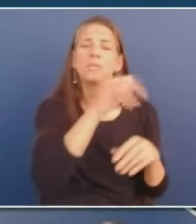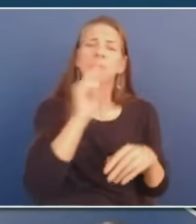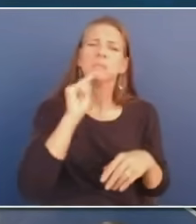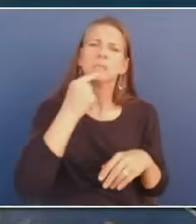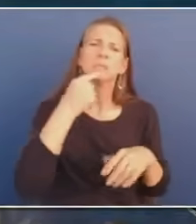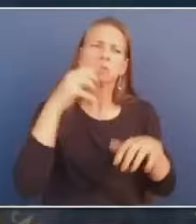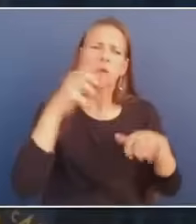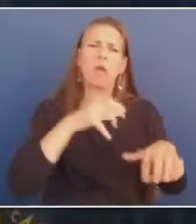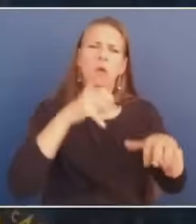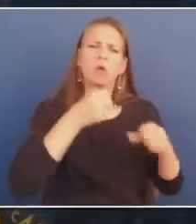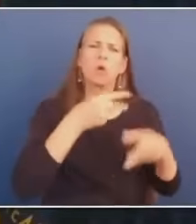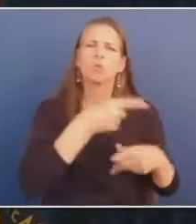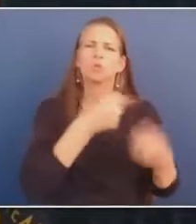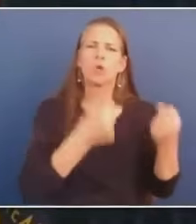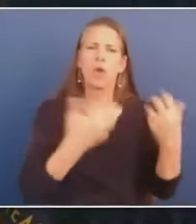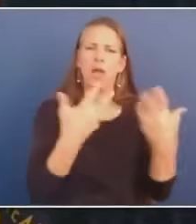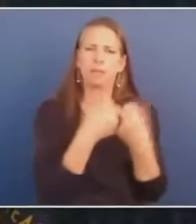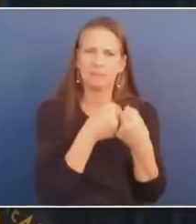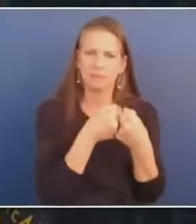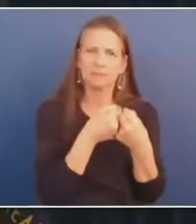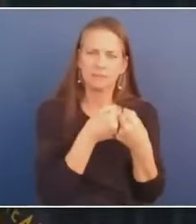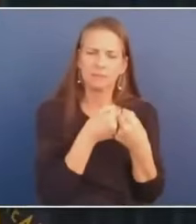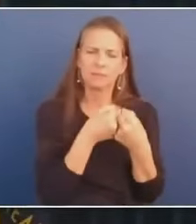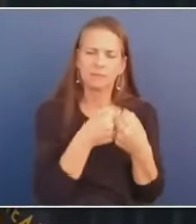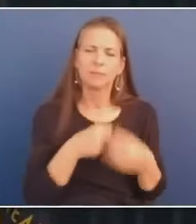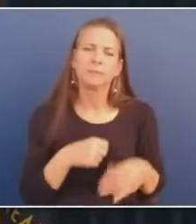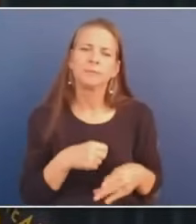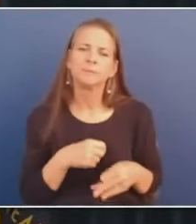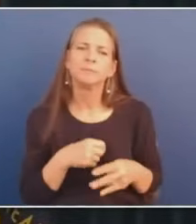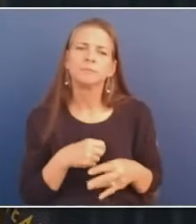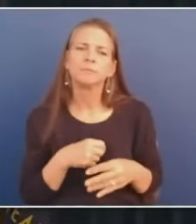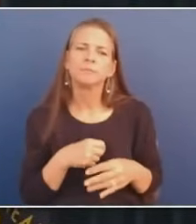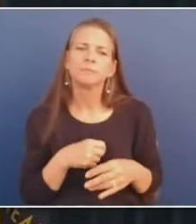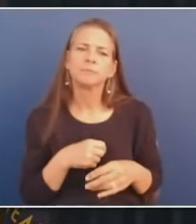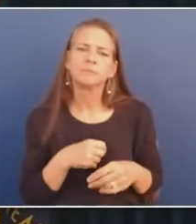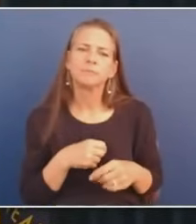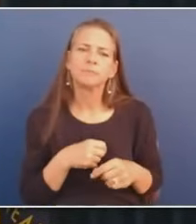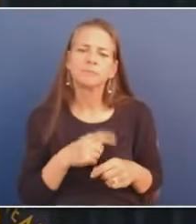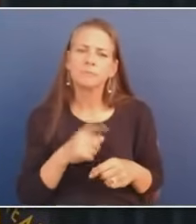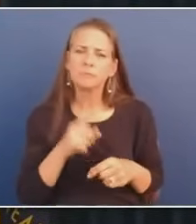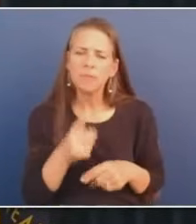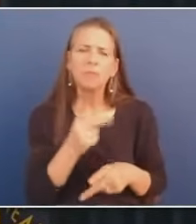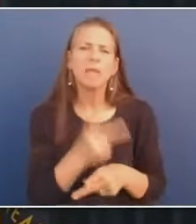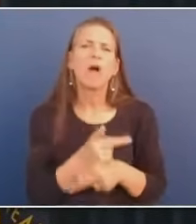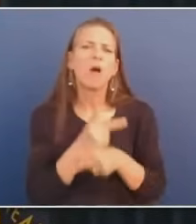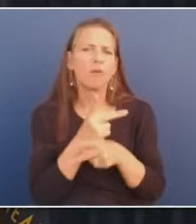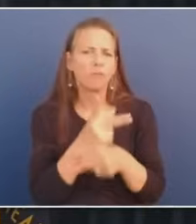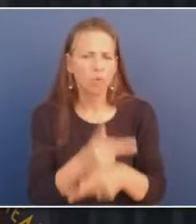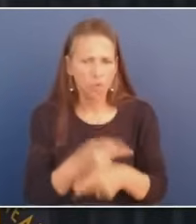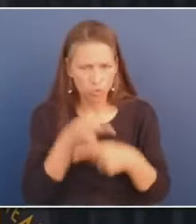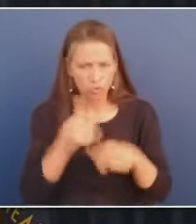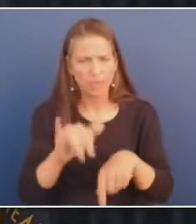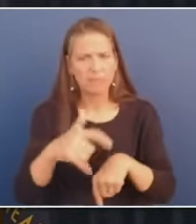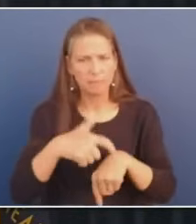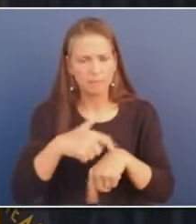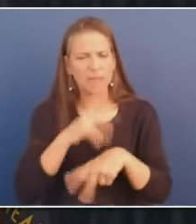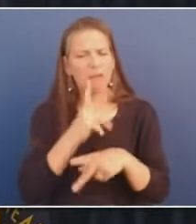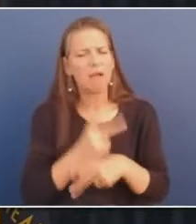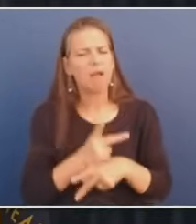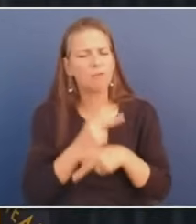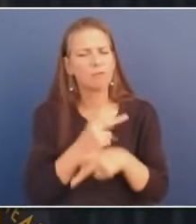car accident where we lost a young man. So be careful during this. Let's go to the next